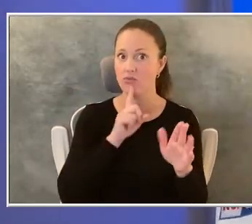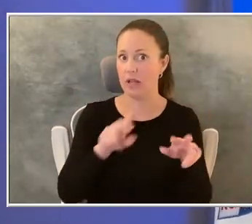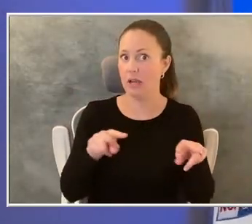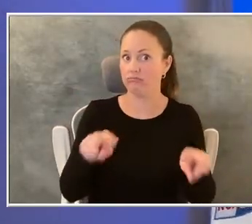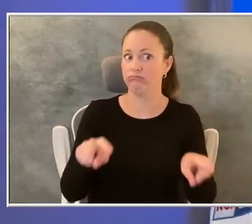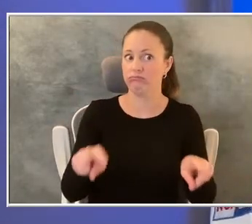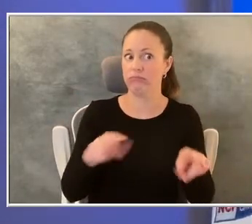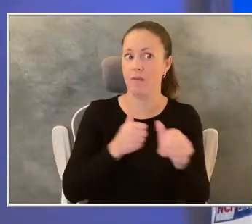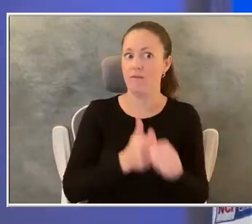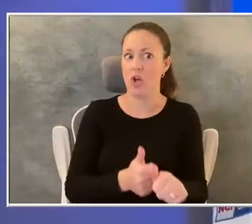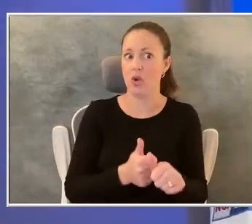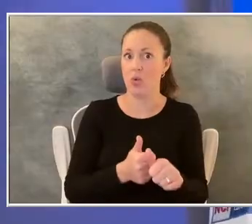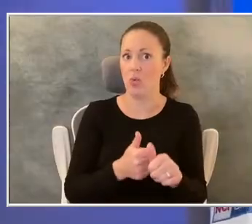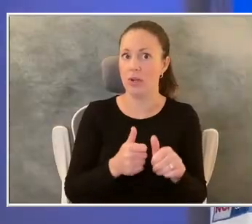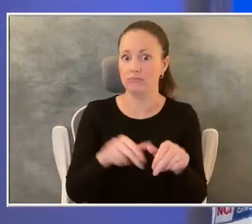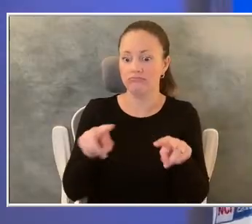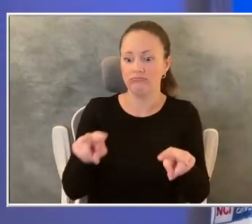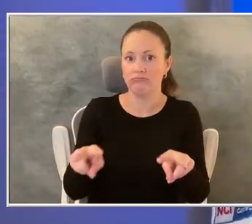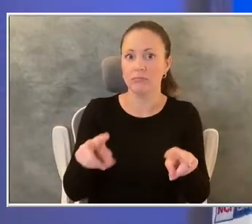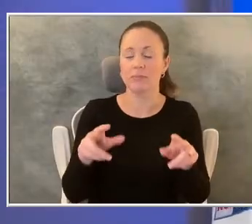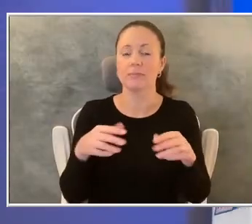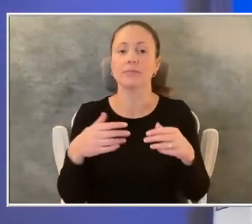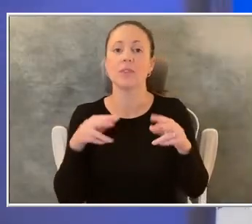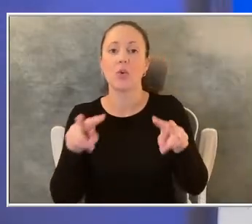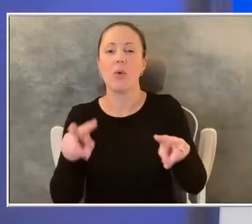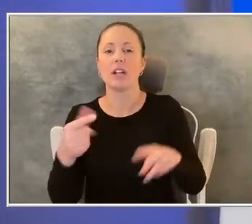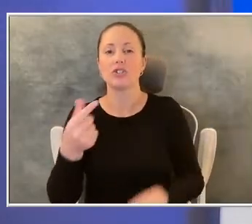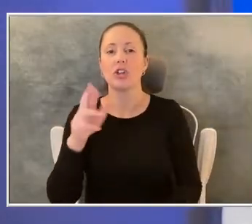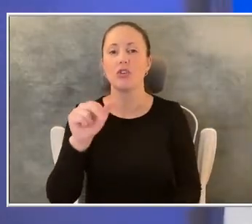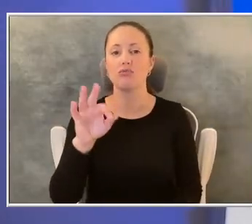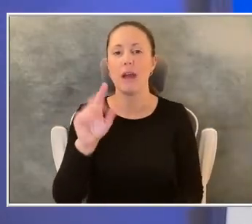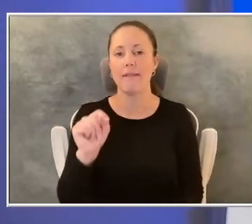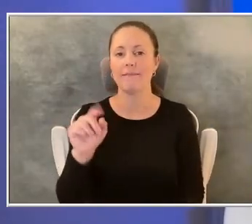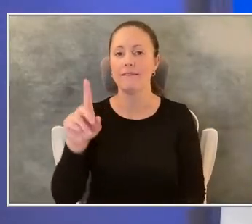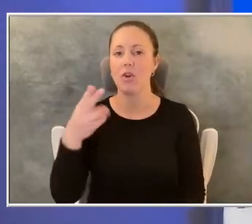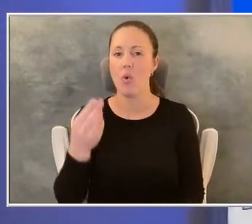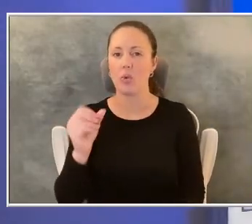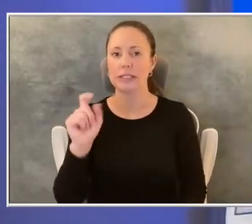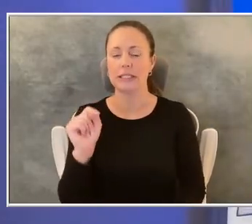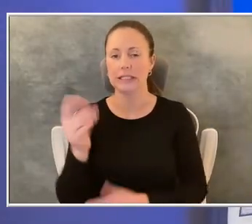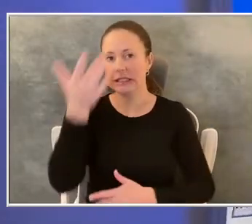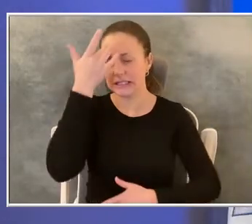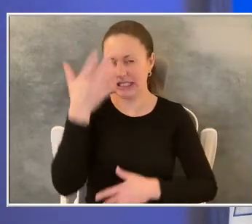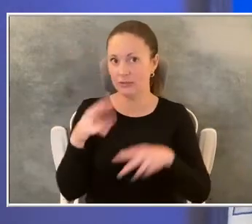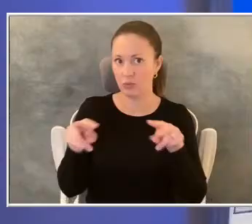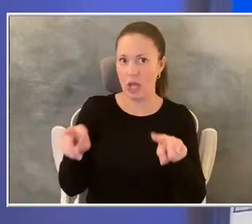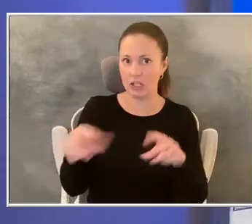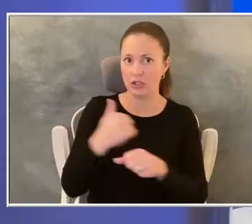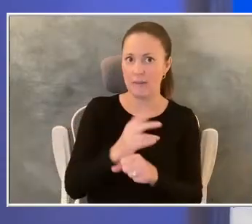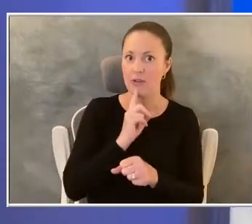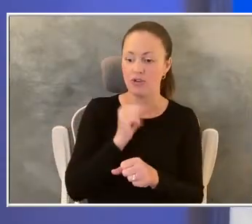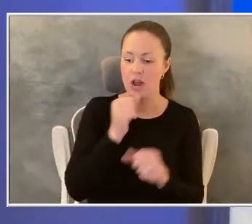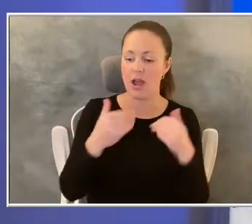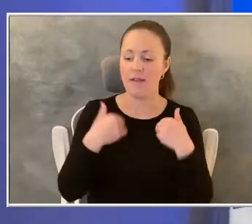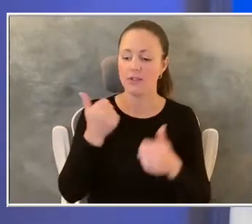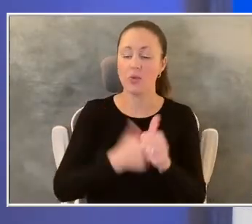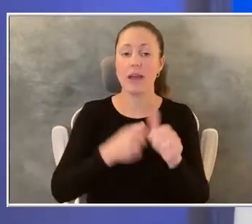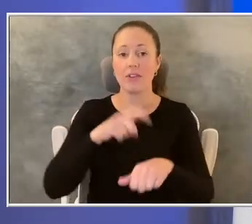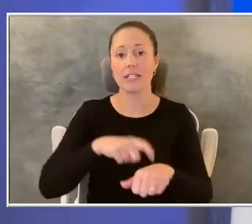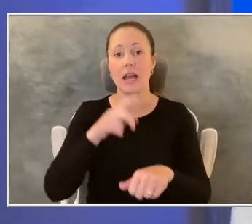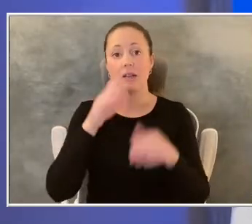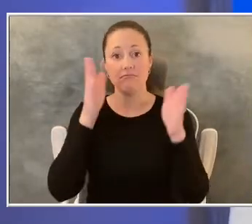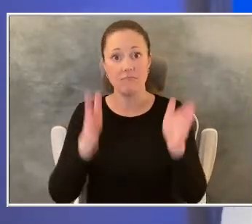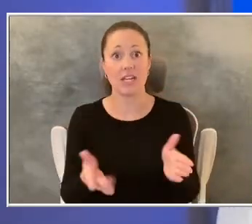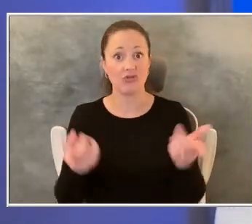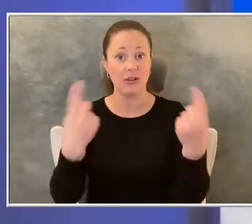earlier, to watch for graft versus host disease. And so every time the patient comes to a clinic, we're watching their blood